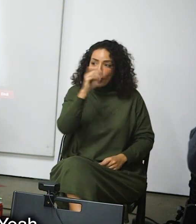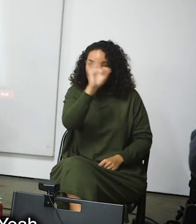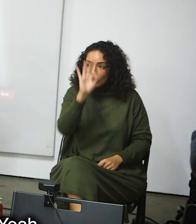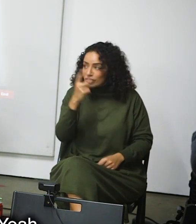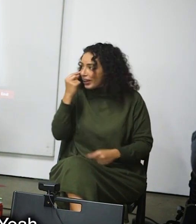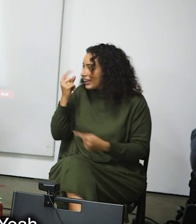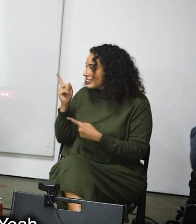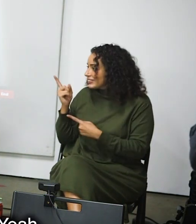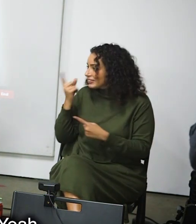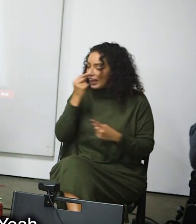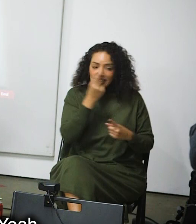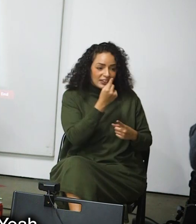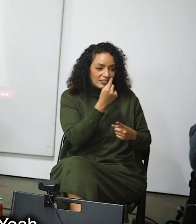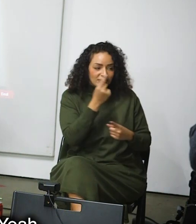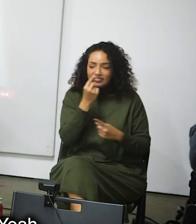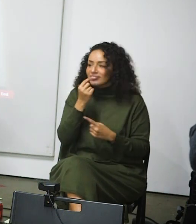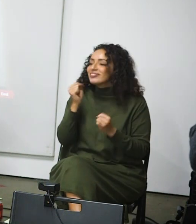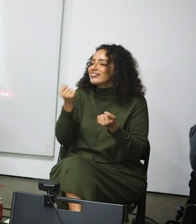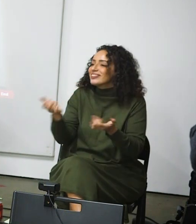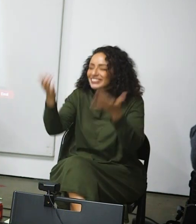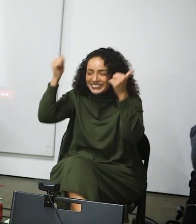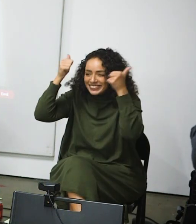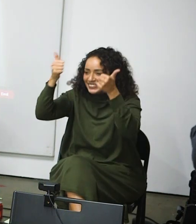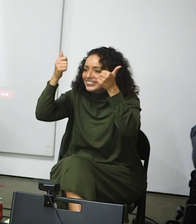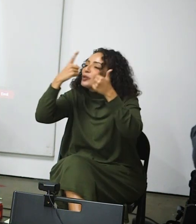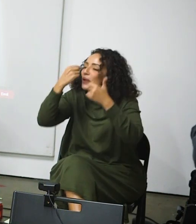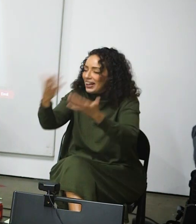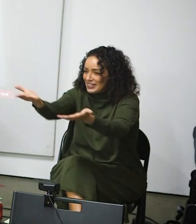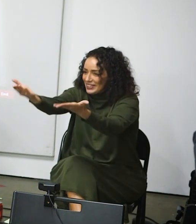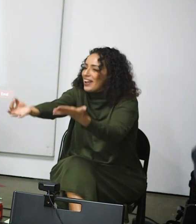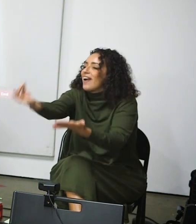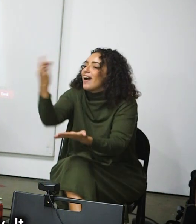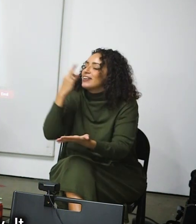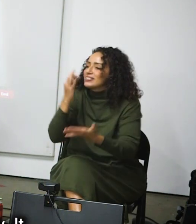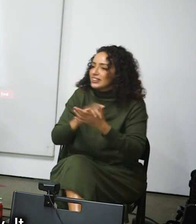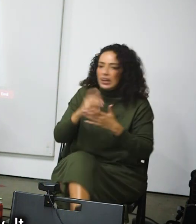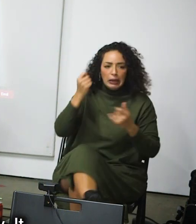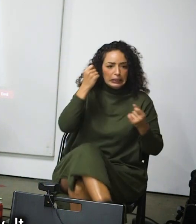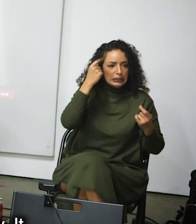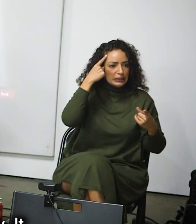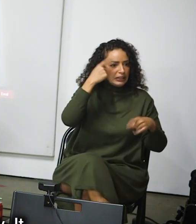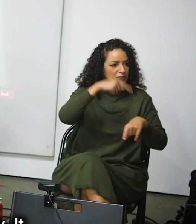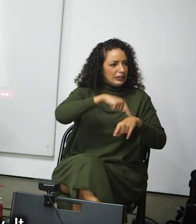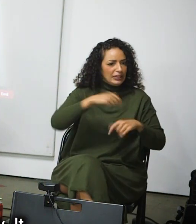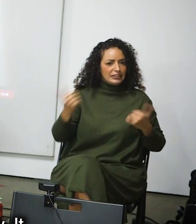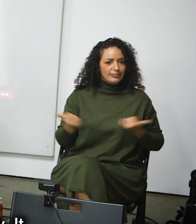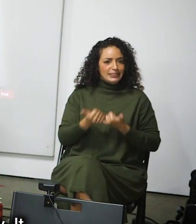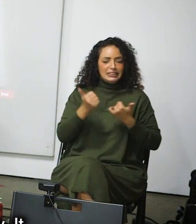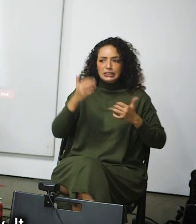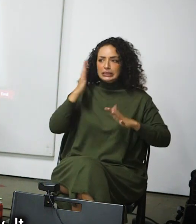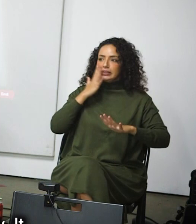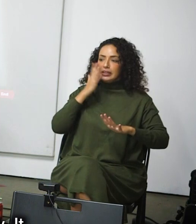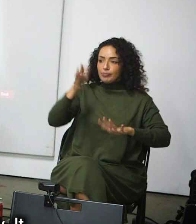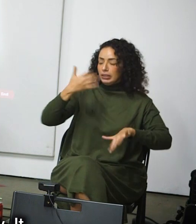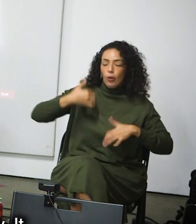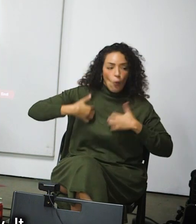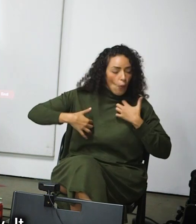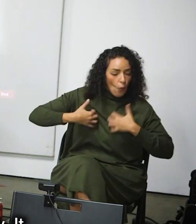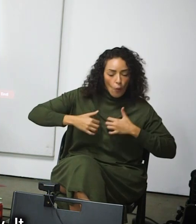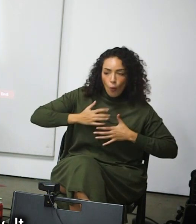in? No. Yeah, okay, we're going to go for it. Sorry, I didn't realise we'd come to the end already. It was so